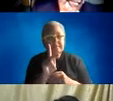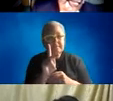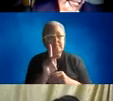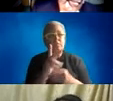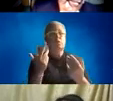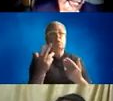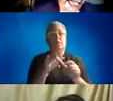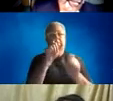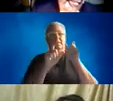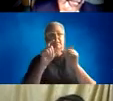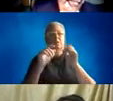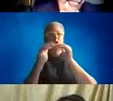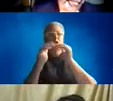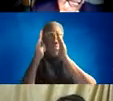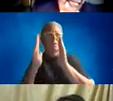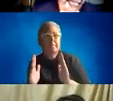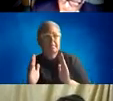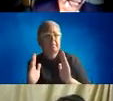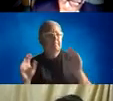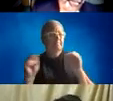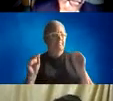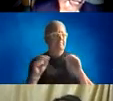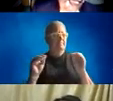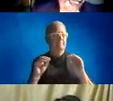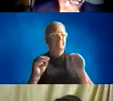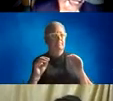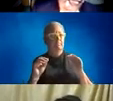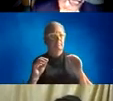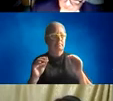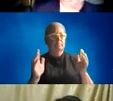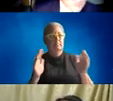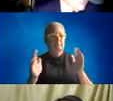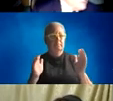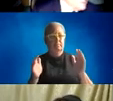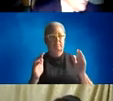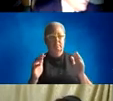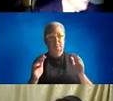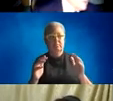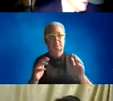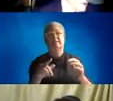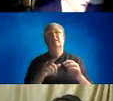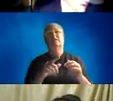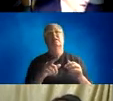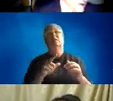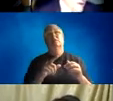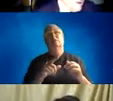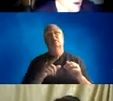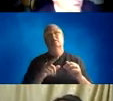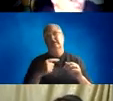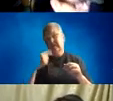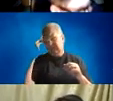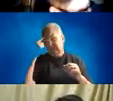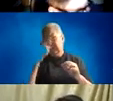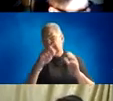mean, maybe. Mm-hmm. But no poverty could mean no food banks. I think that is